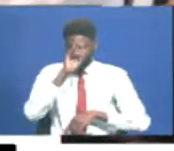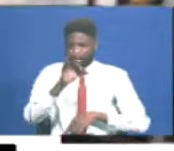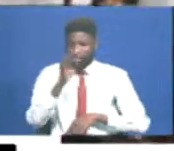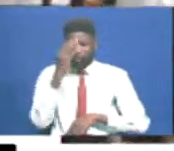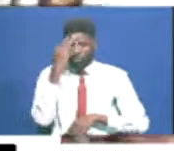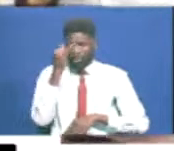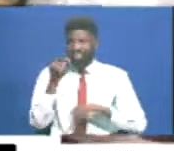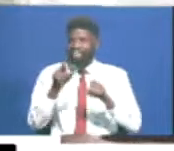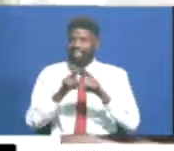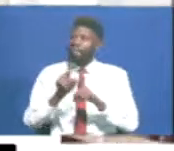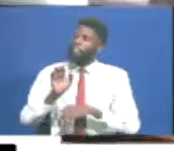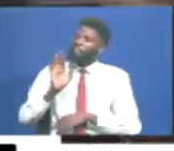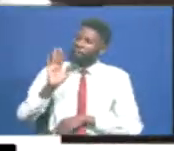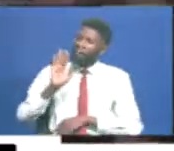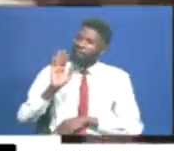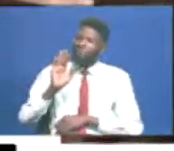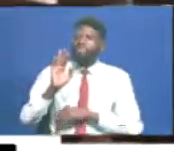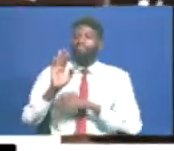one.